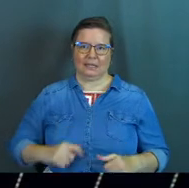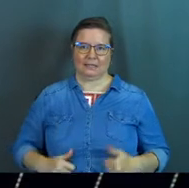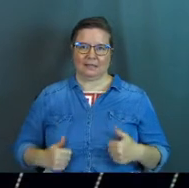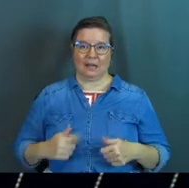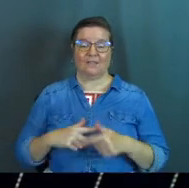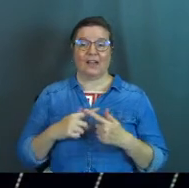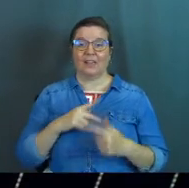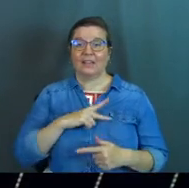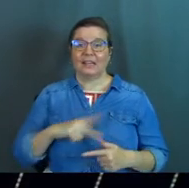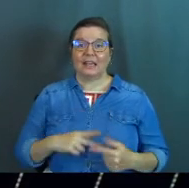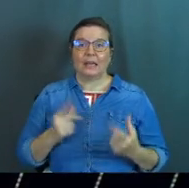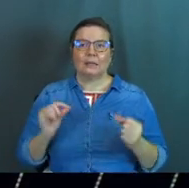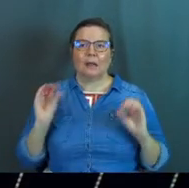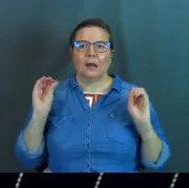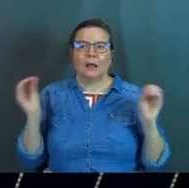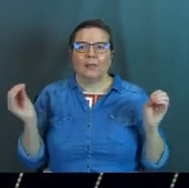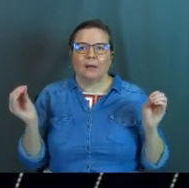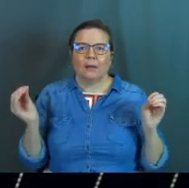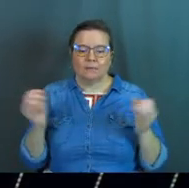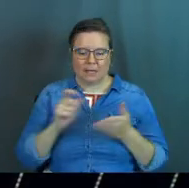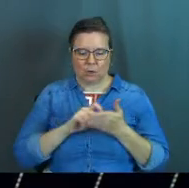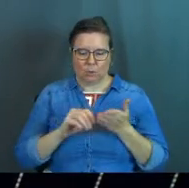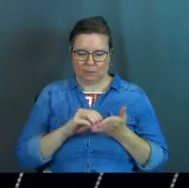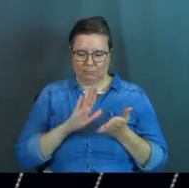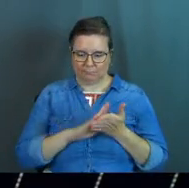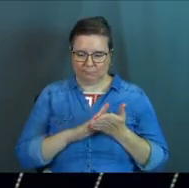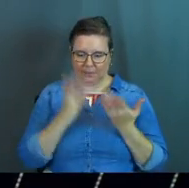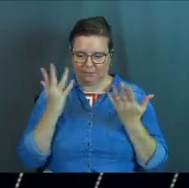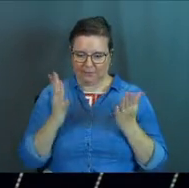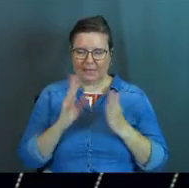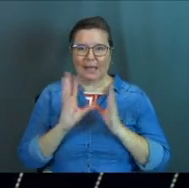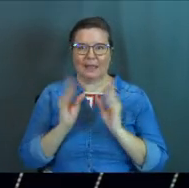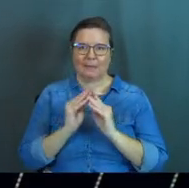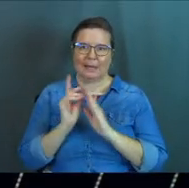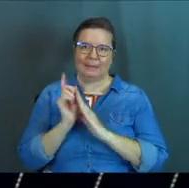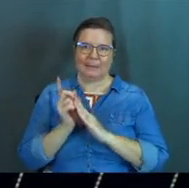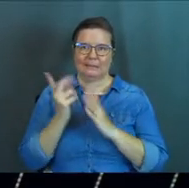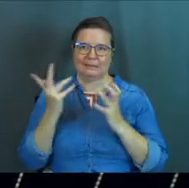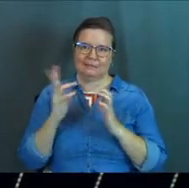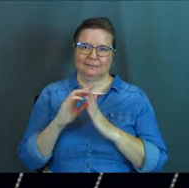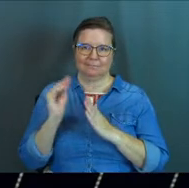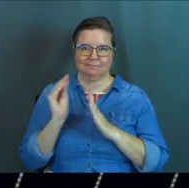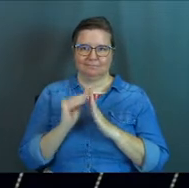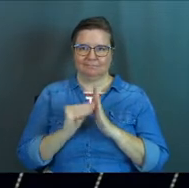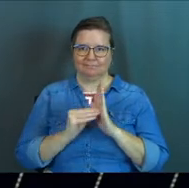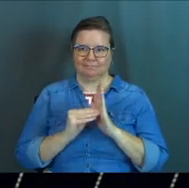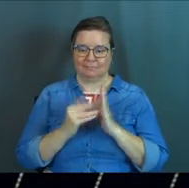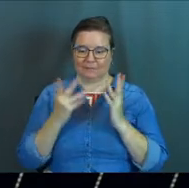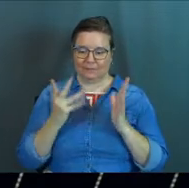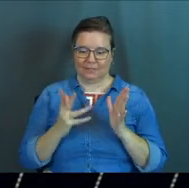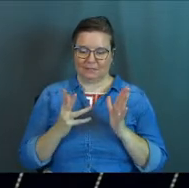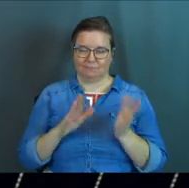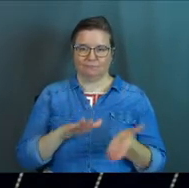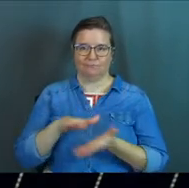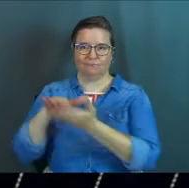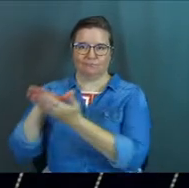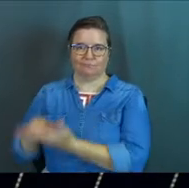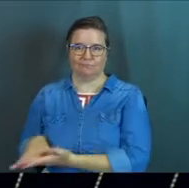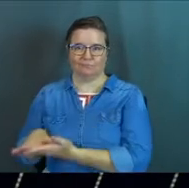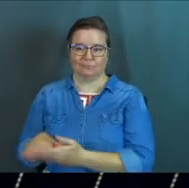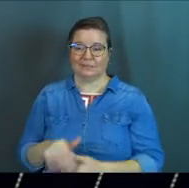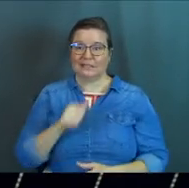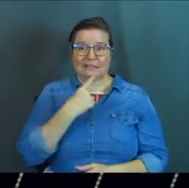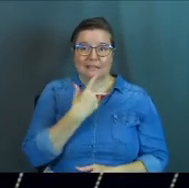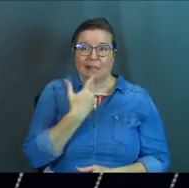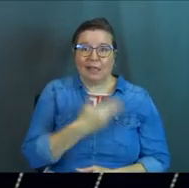did nothing else. He had it written in the meeting minutes, essentially, and did not so much as